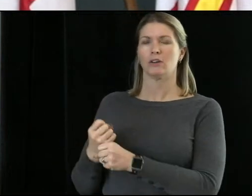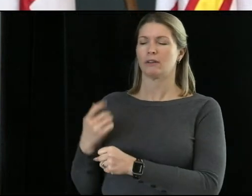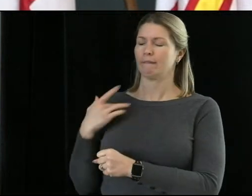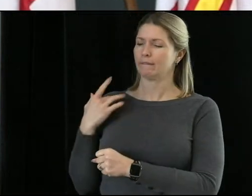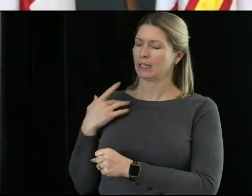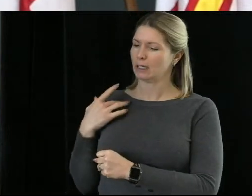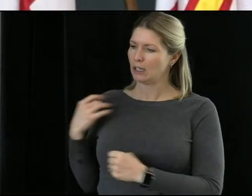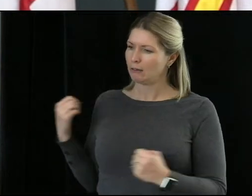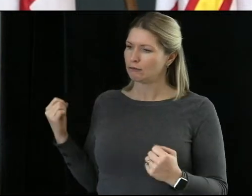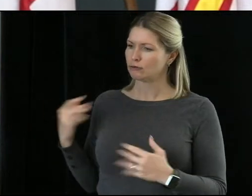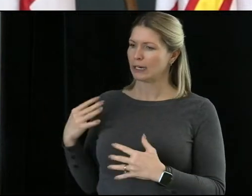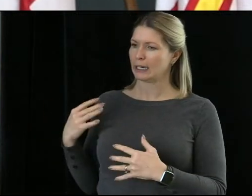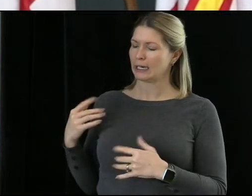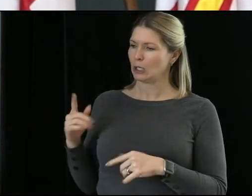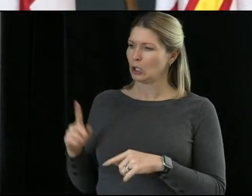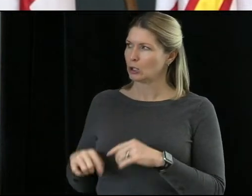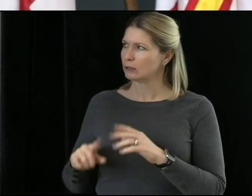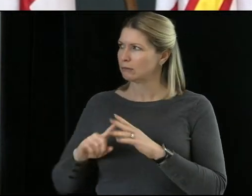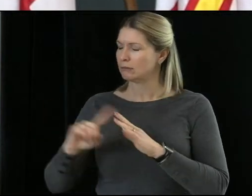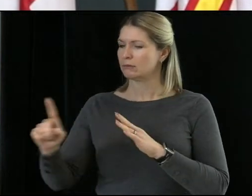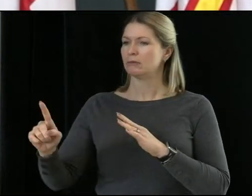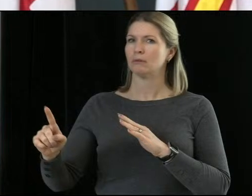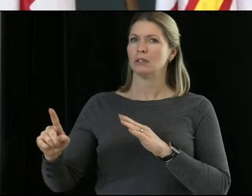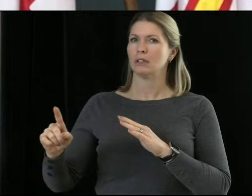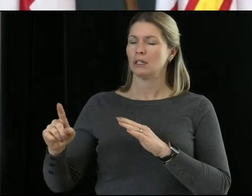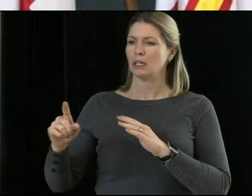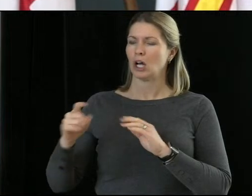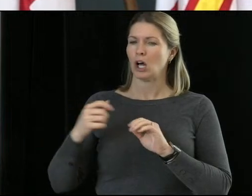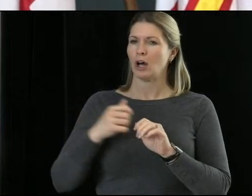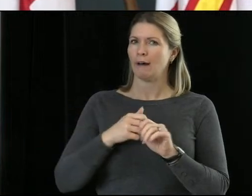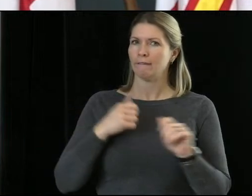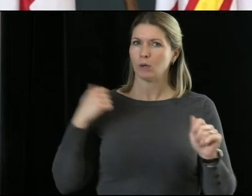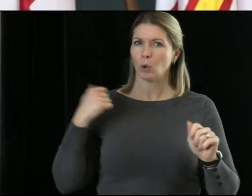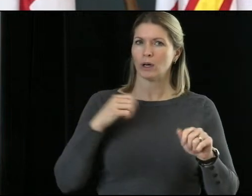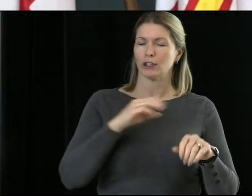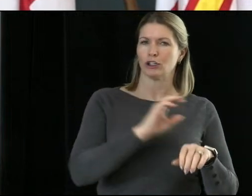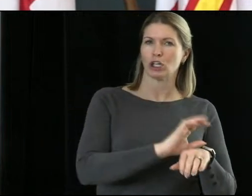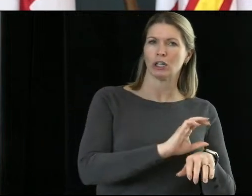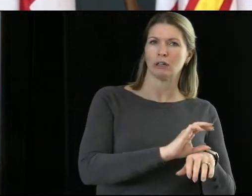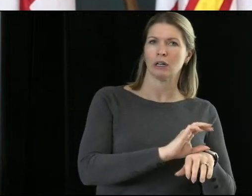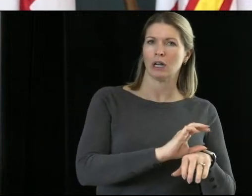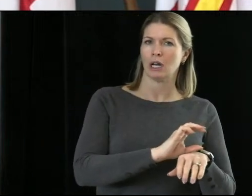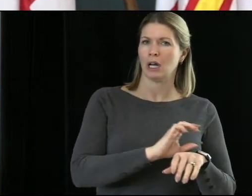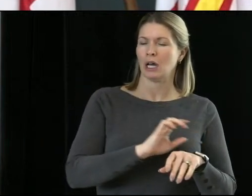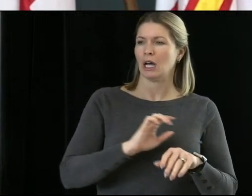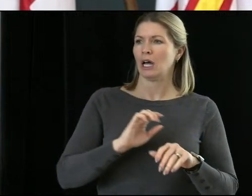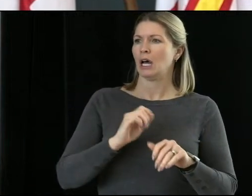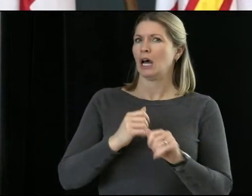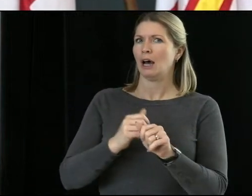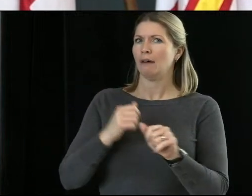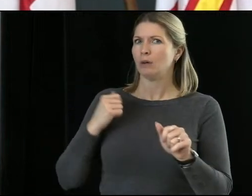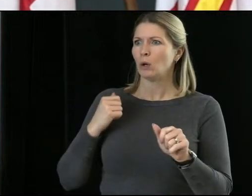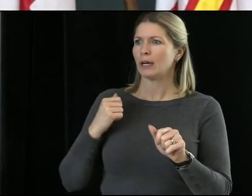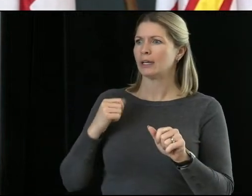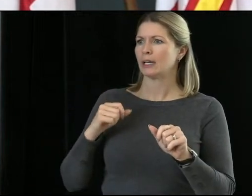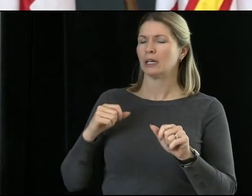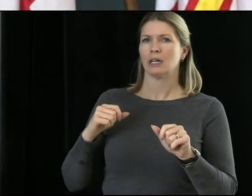accidental run-in, evading places of worship, and choosing cards over attending important occasions like